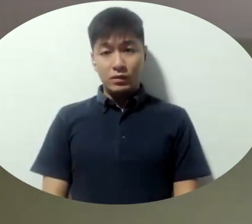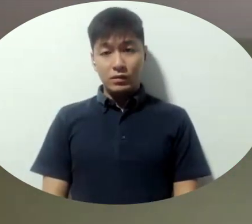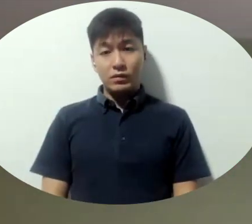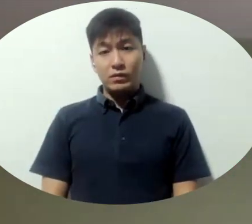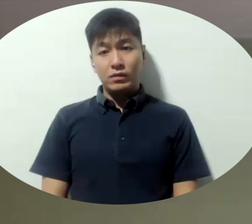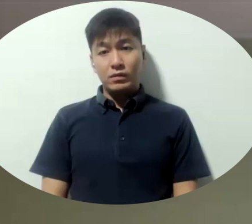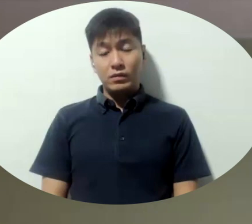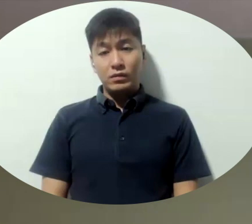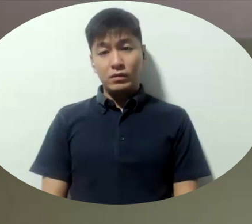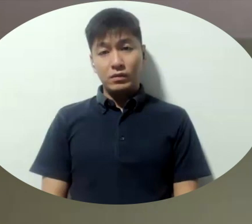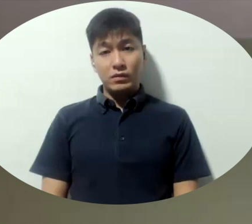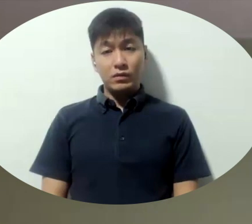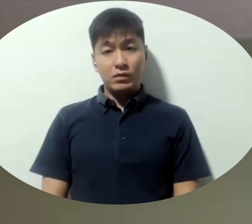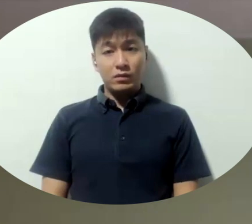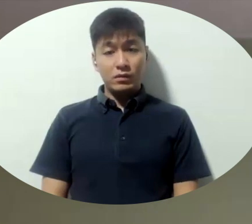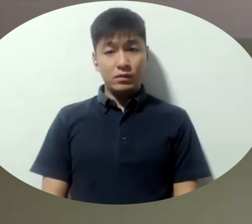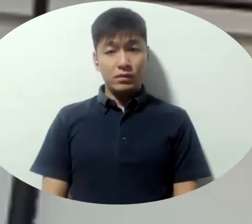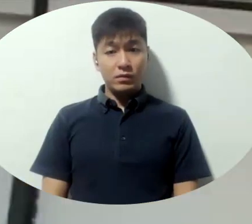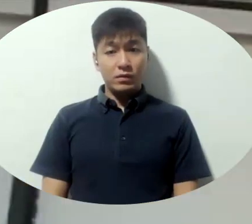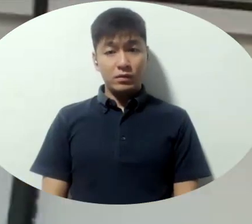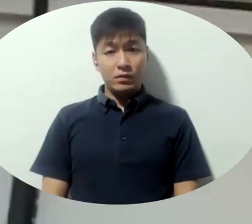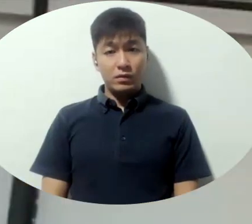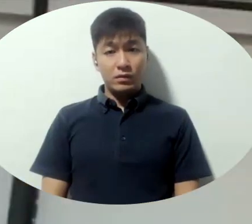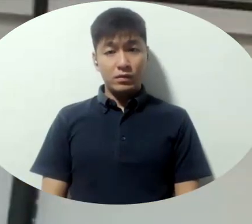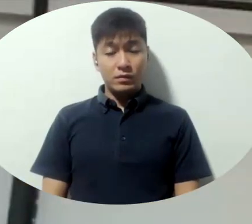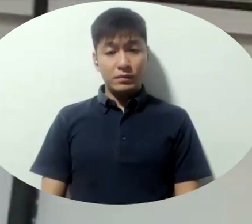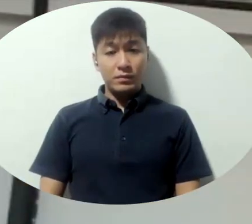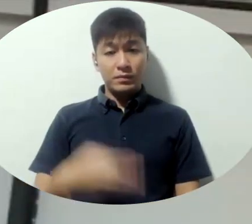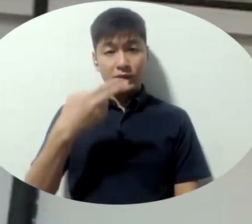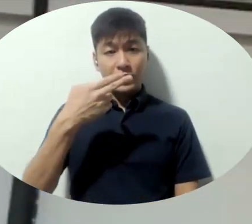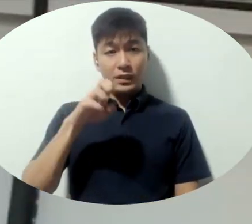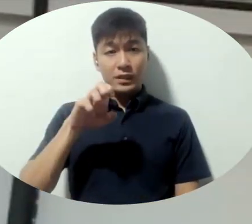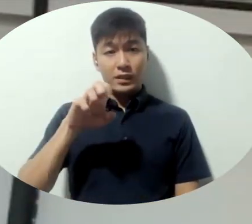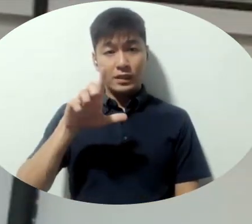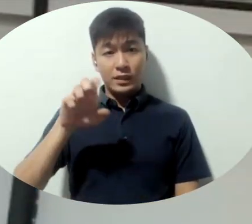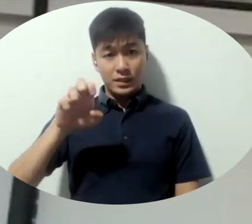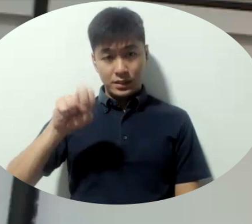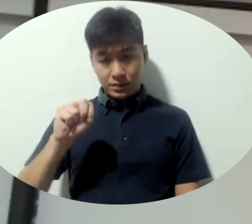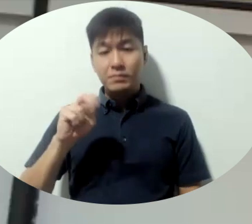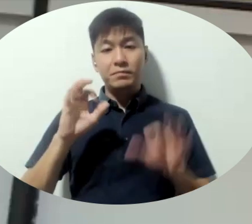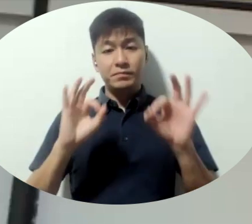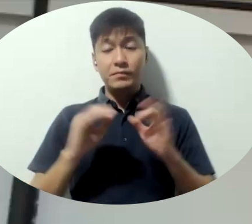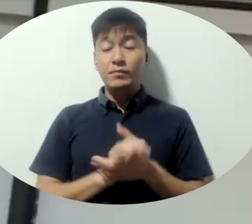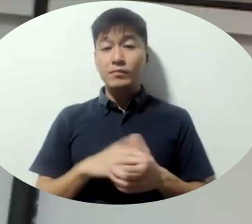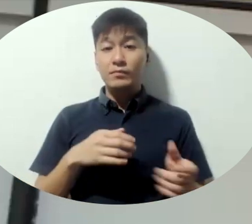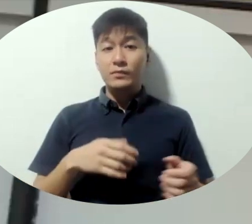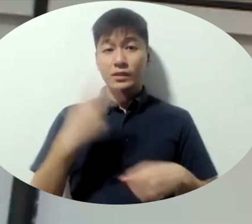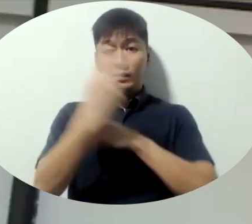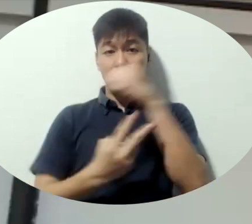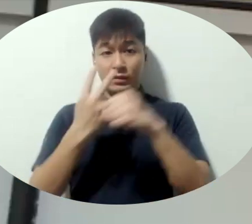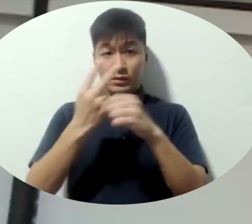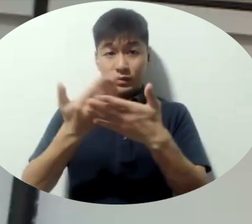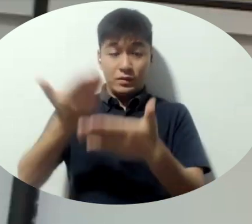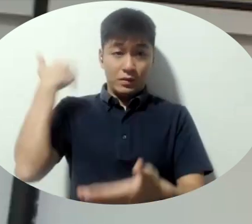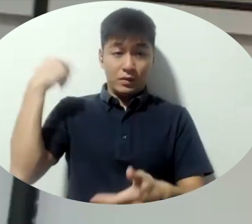Yeah, Helen. Hi there. Like I mentioned earlier, 2 years ago, I was